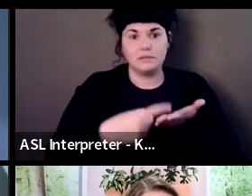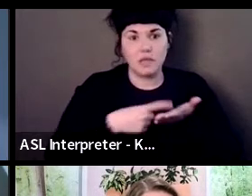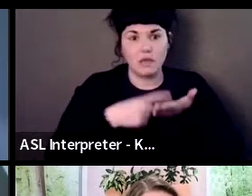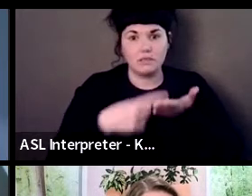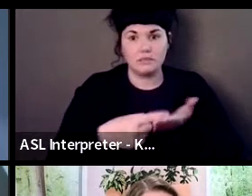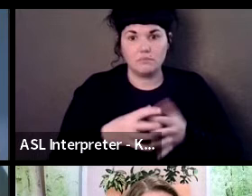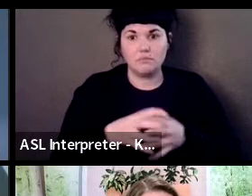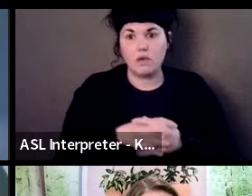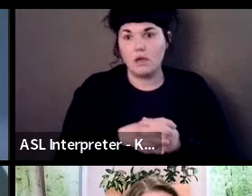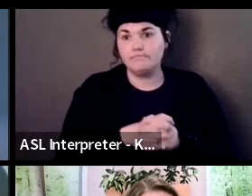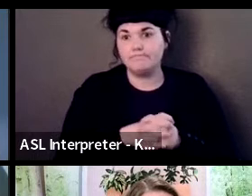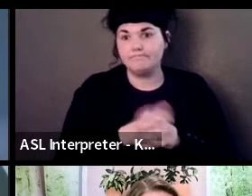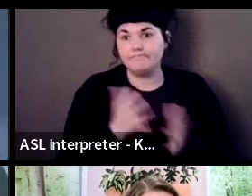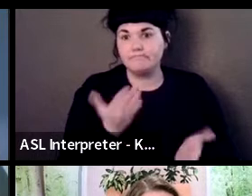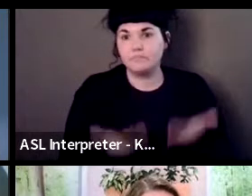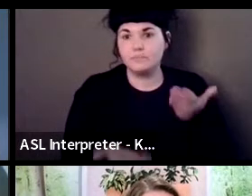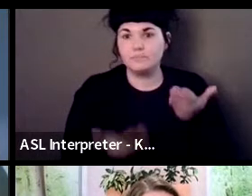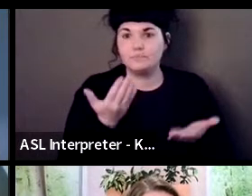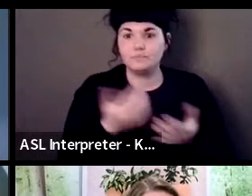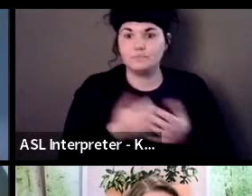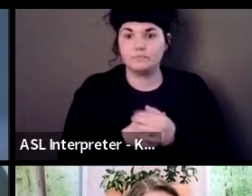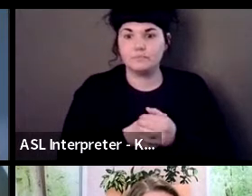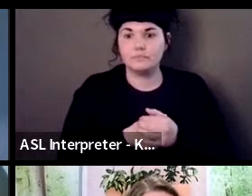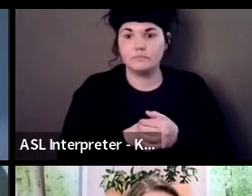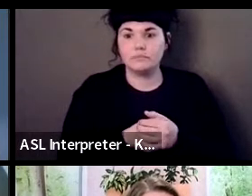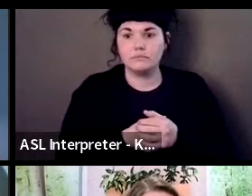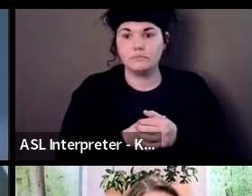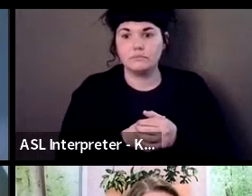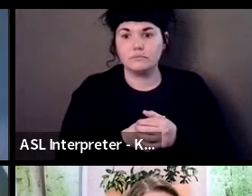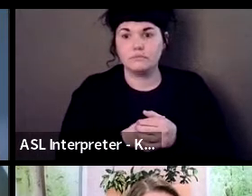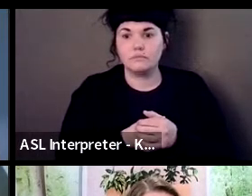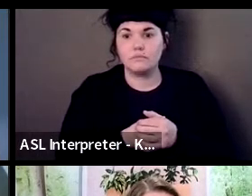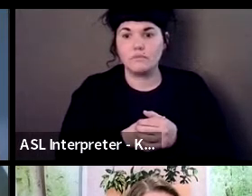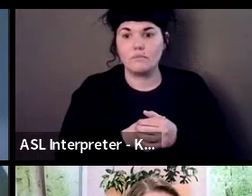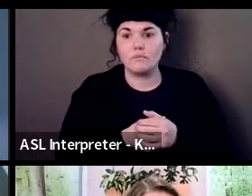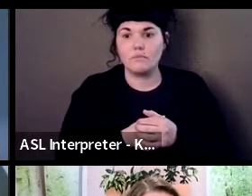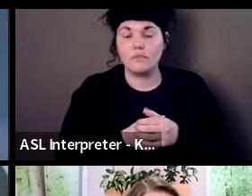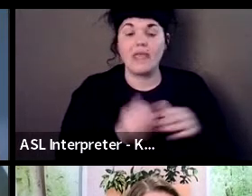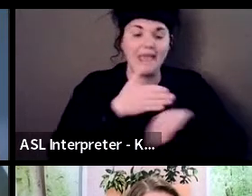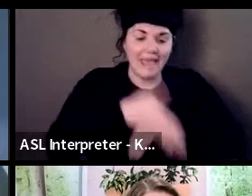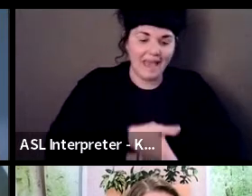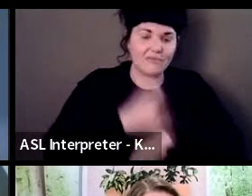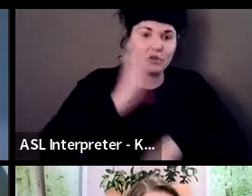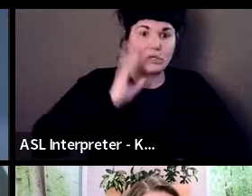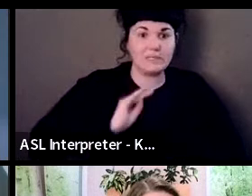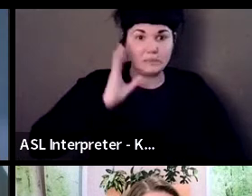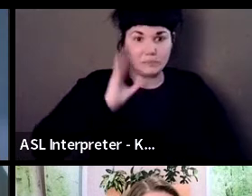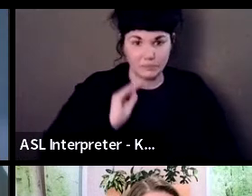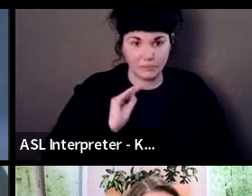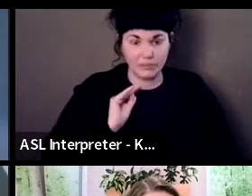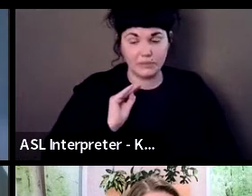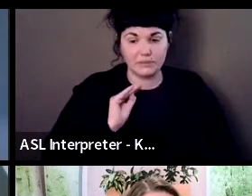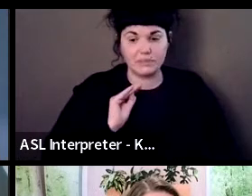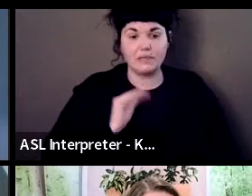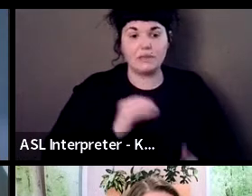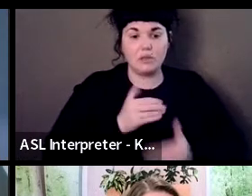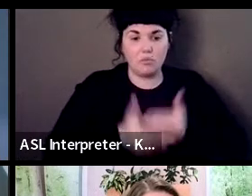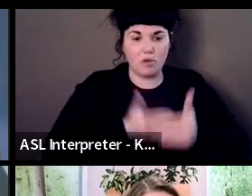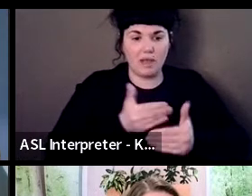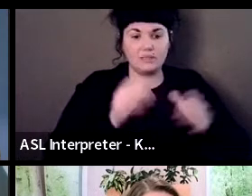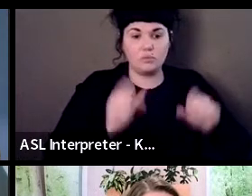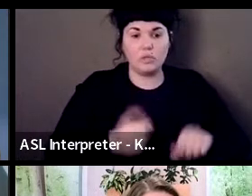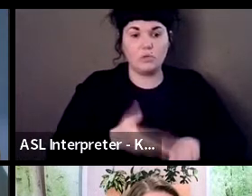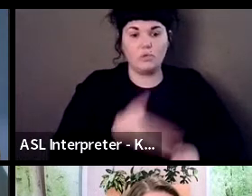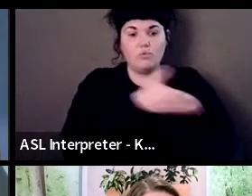perhaps after having gone through this process, we could probably write a better constitutional amendment, but that ain't going to